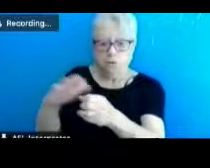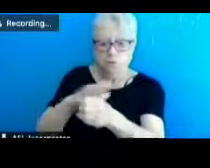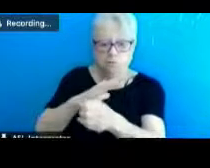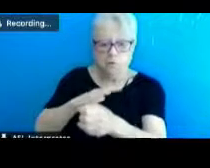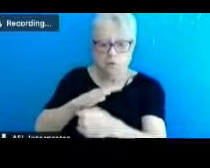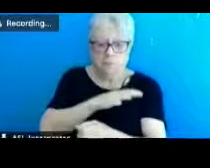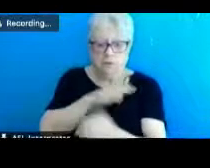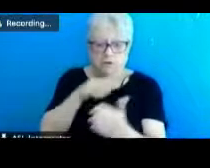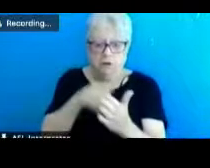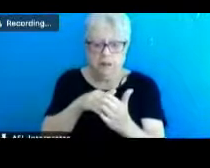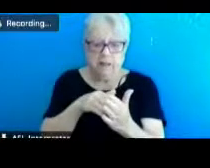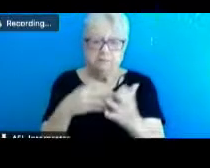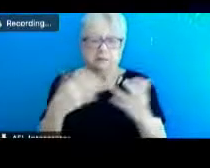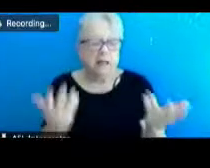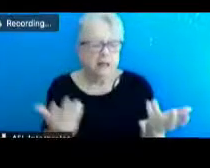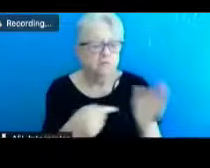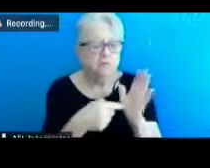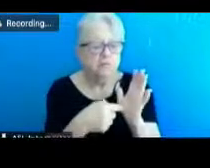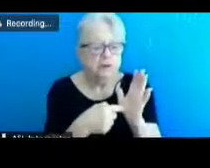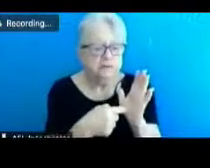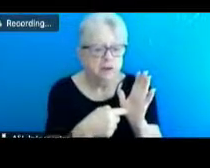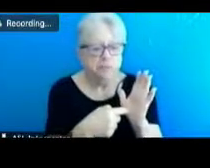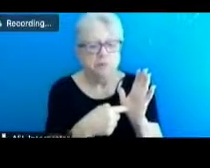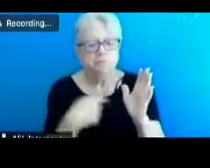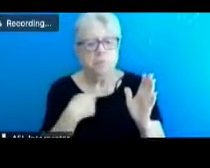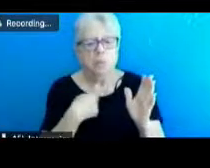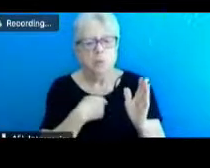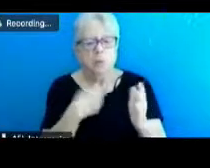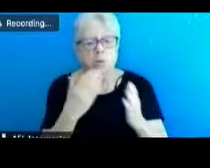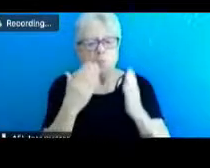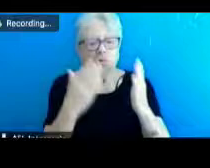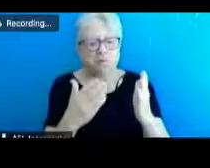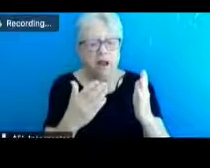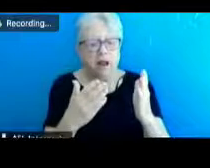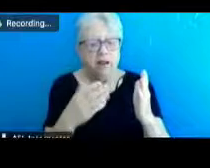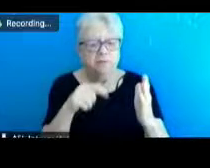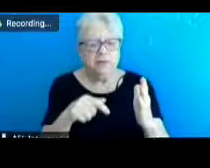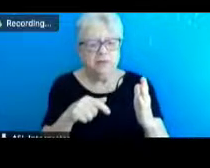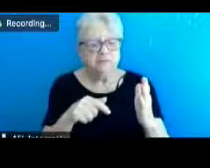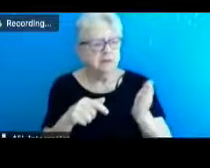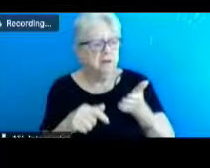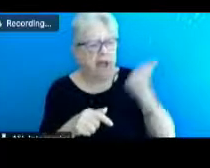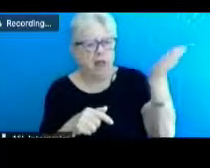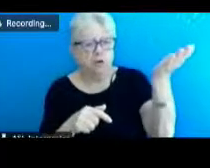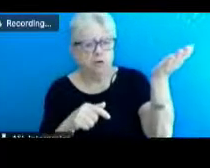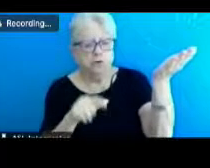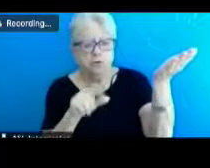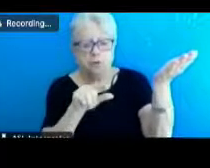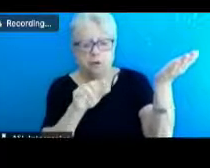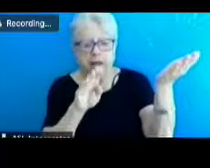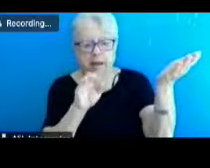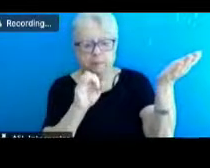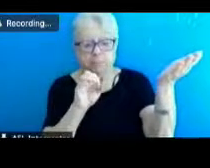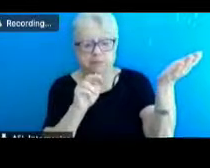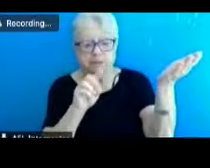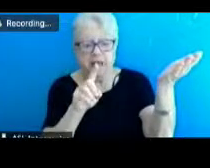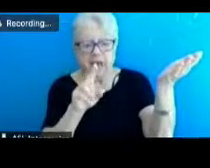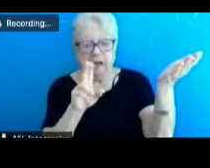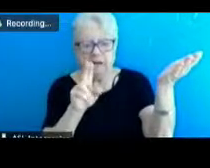say for example, we provided this counter to Gibson and Dunn, and they signed on the dotted